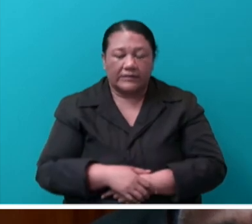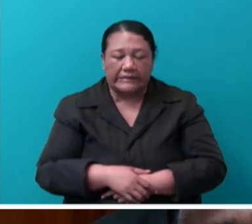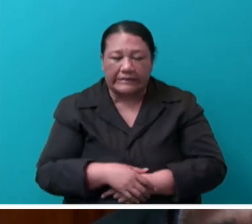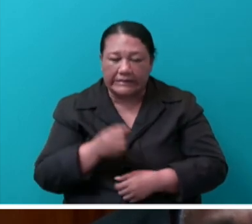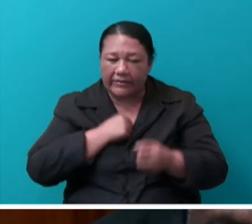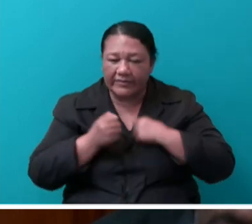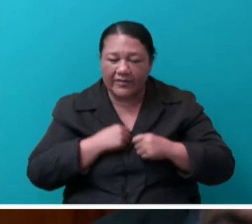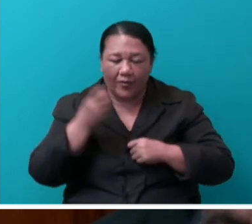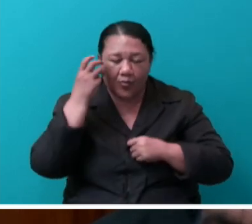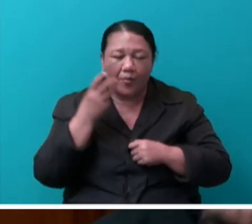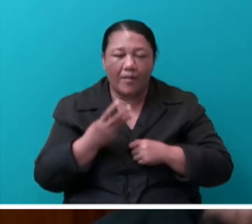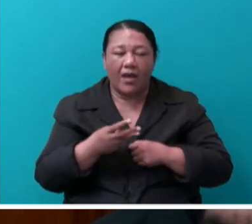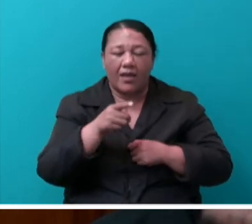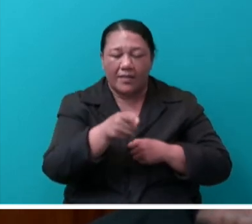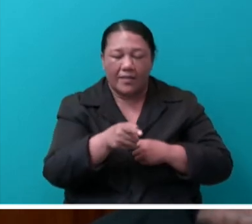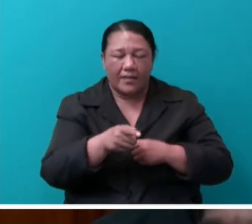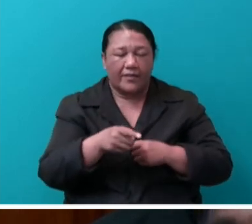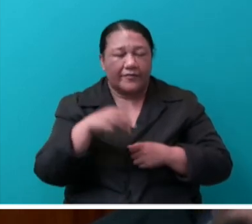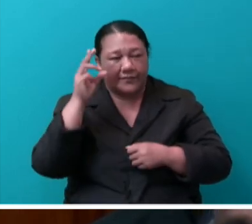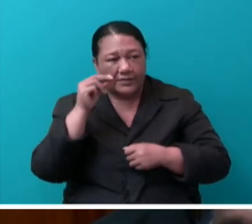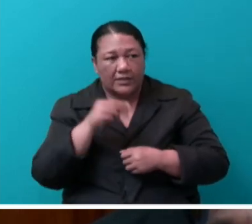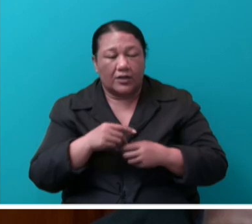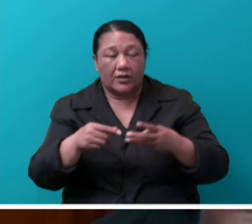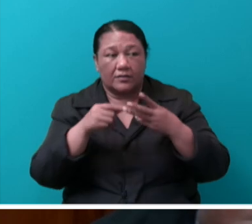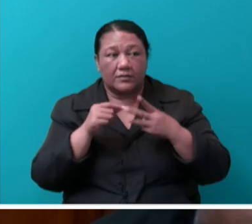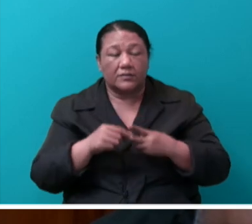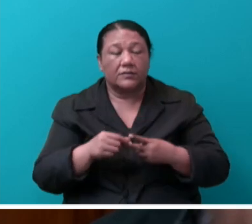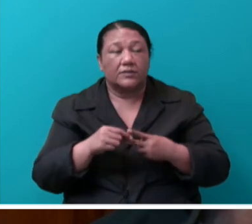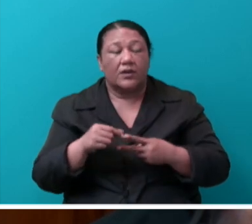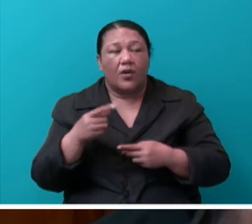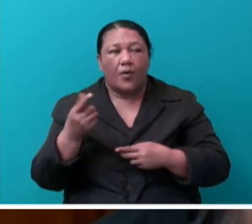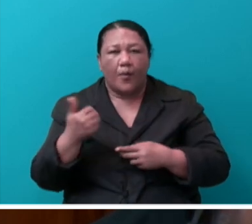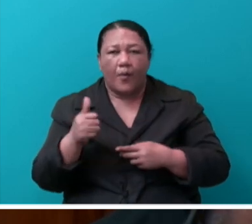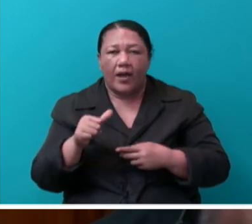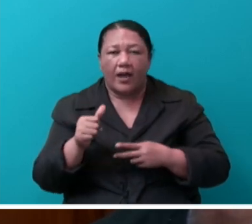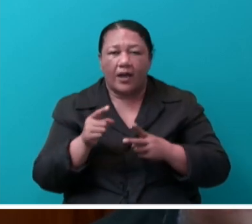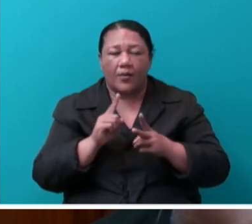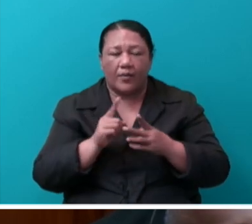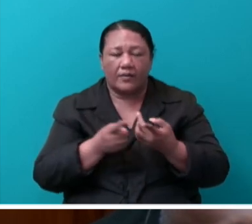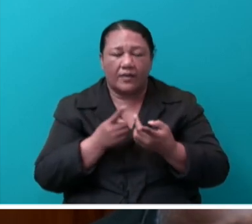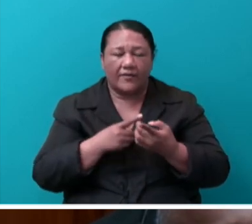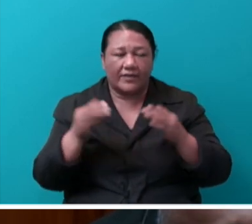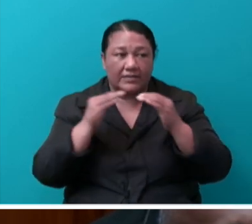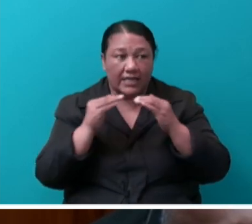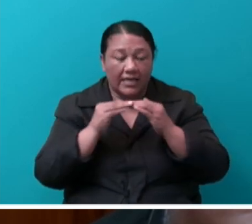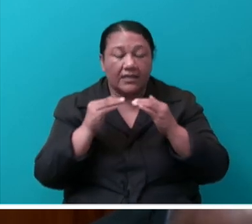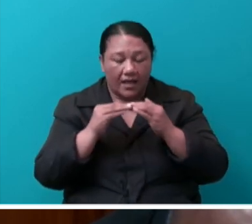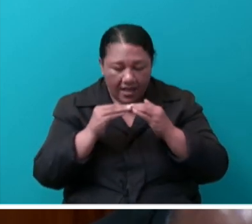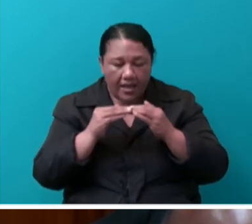Honorable Speaker, is we have conducted a gender analysis of the Fiji Online Safety